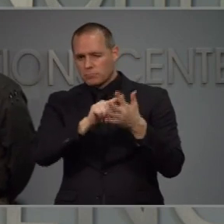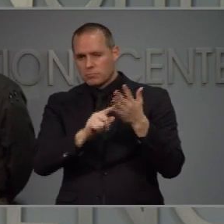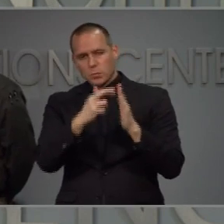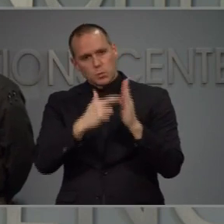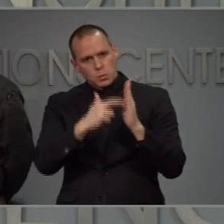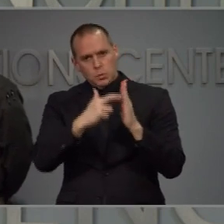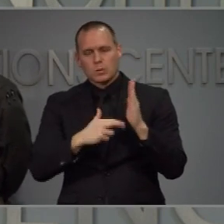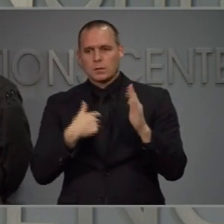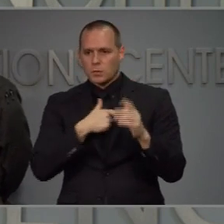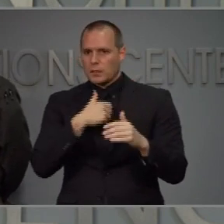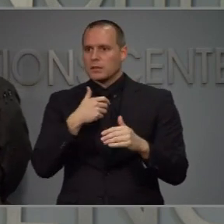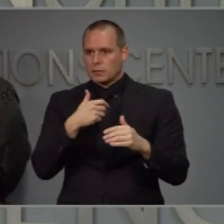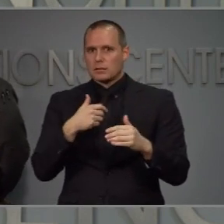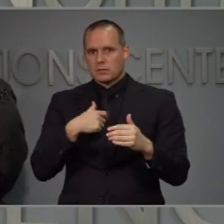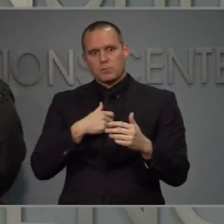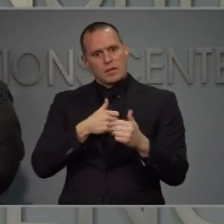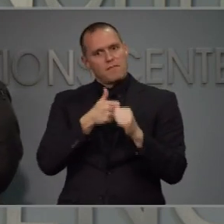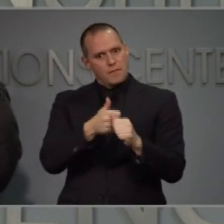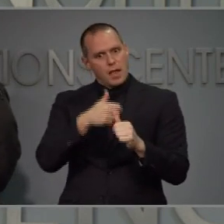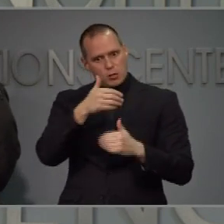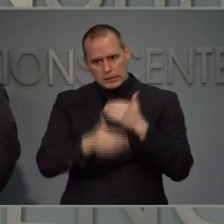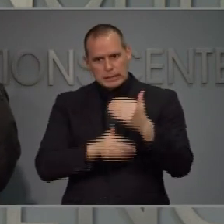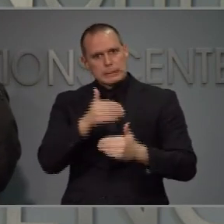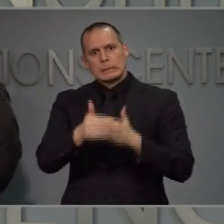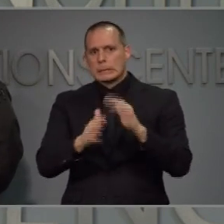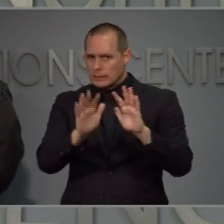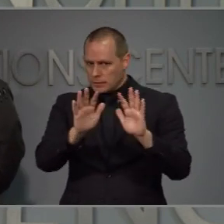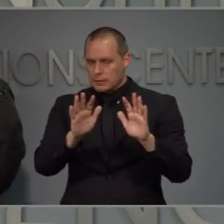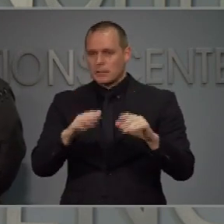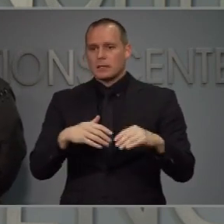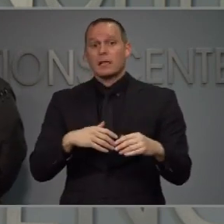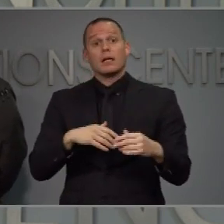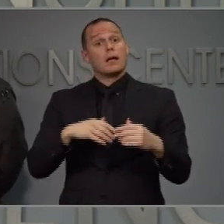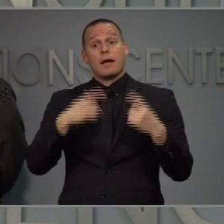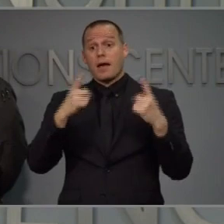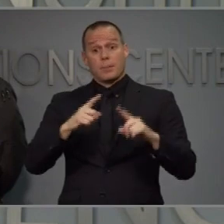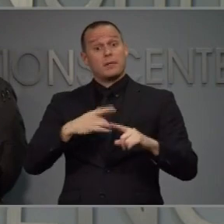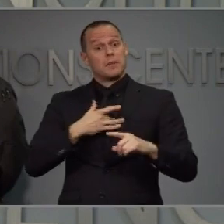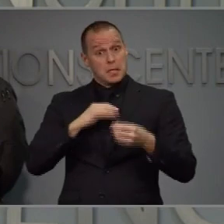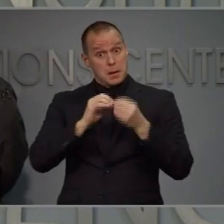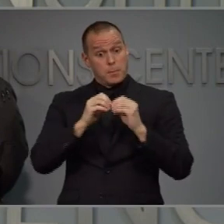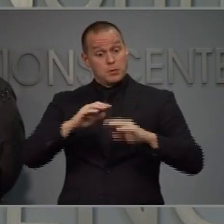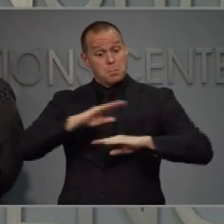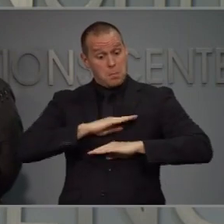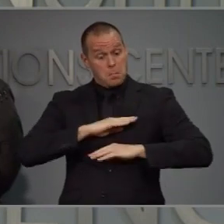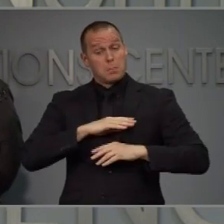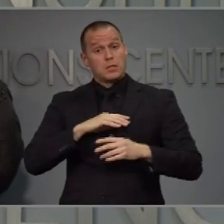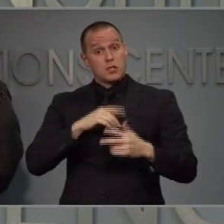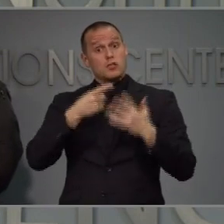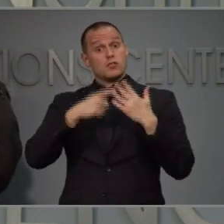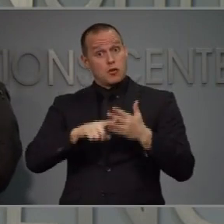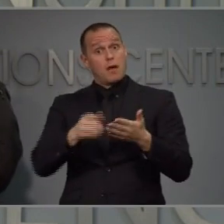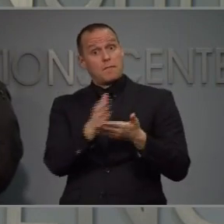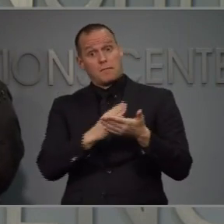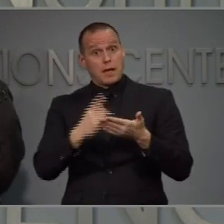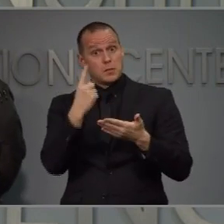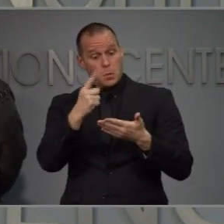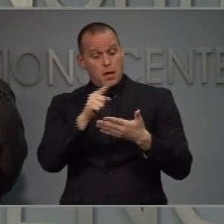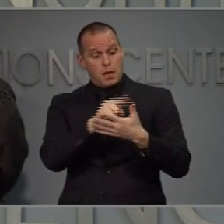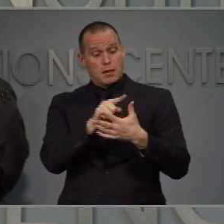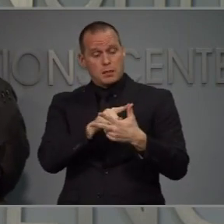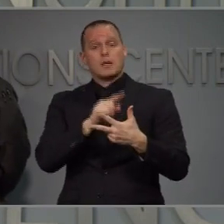this process. And when we do get into phase one and then get into phase two, we want people to pay attention to